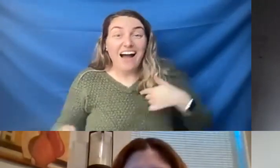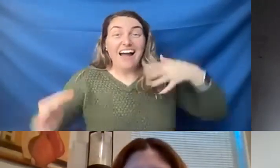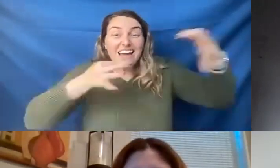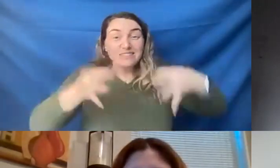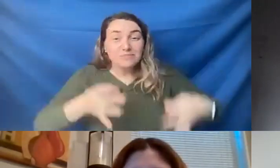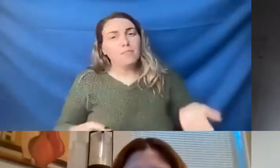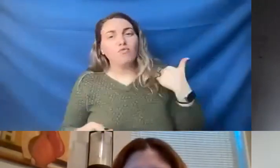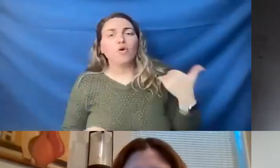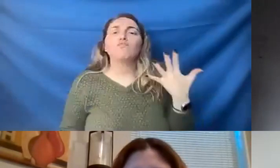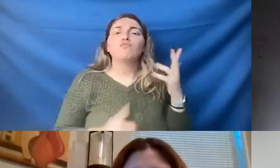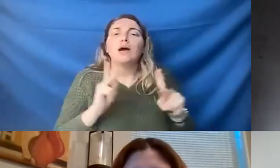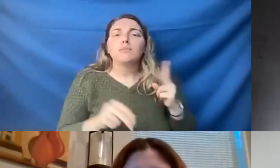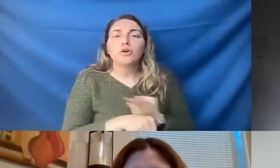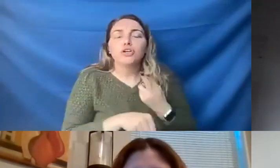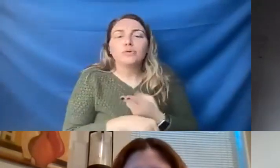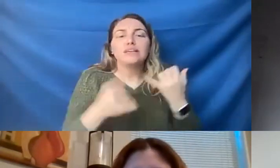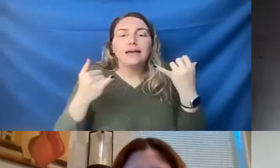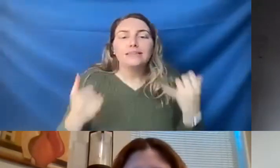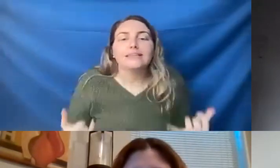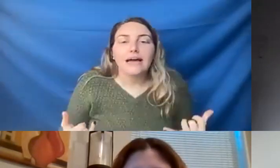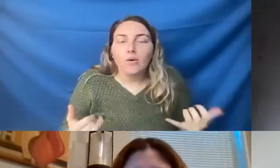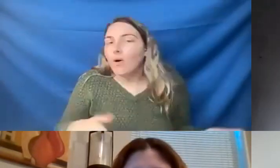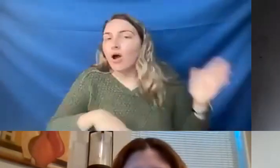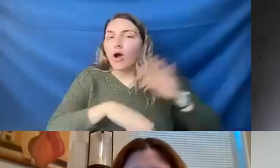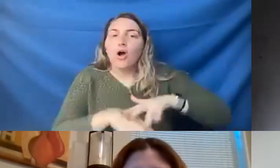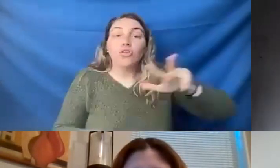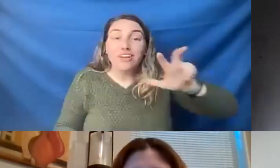379 people using it, and now they're in love with it.